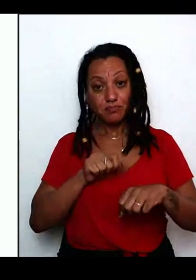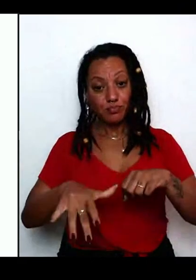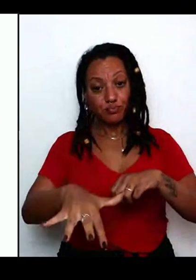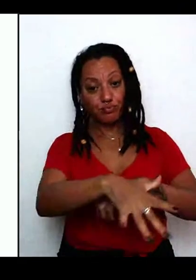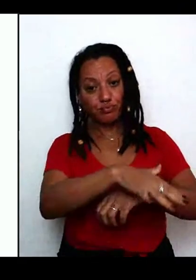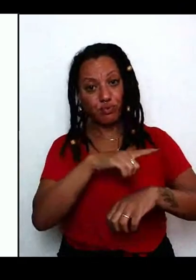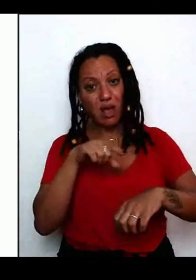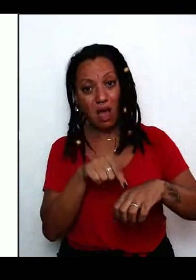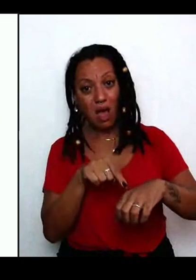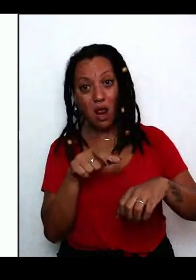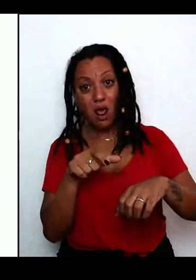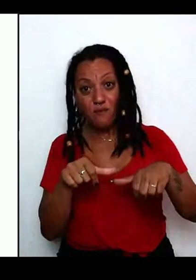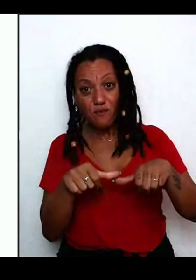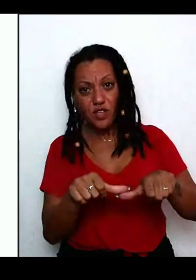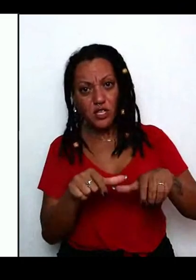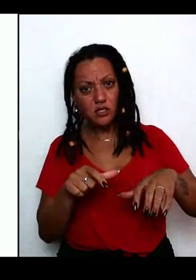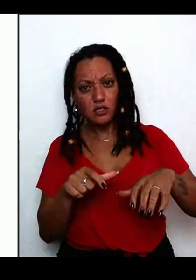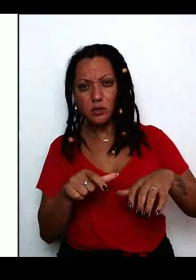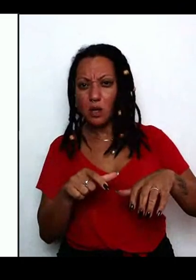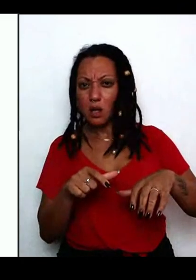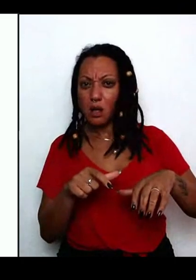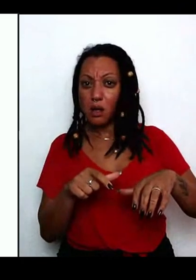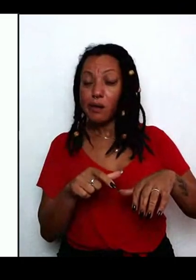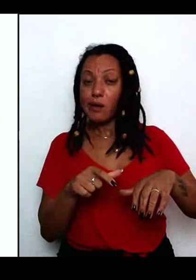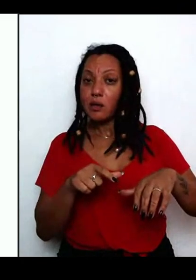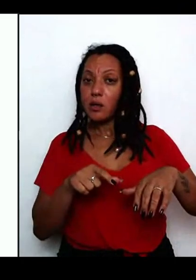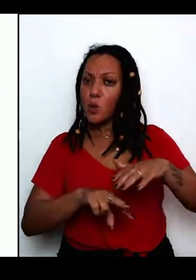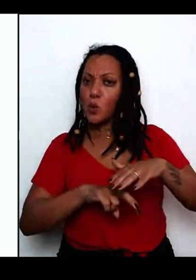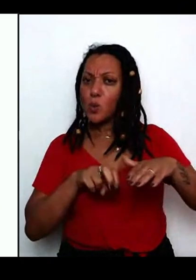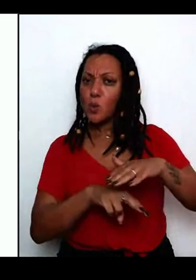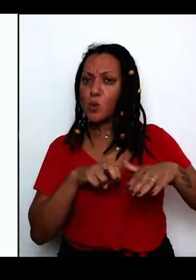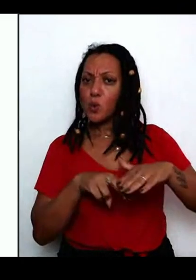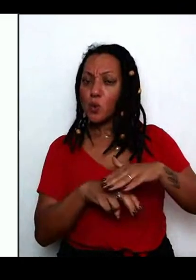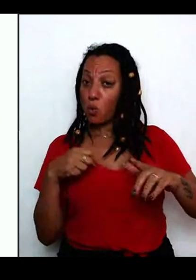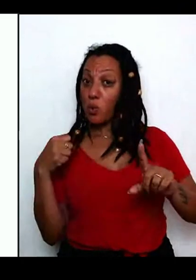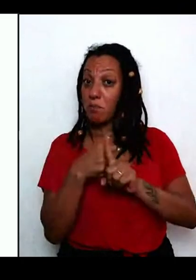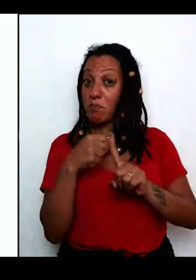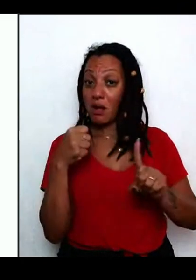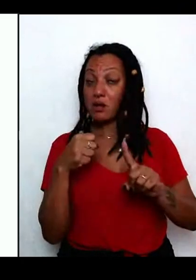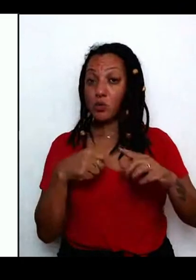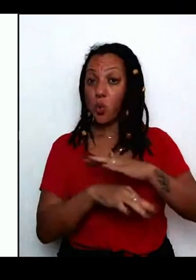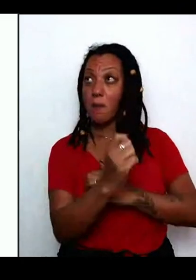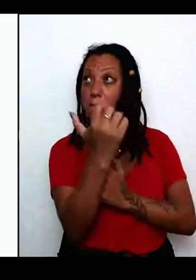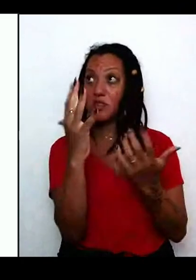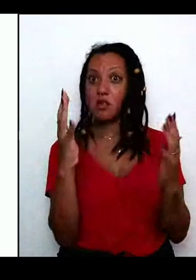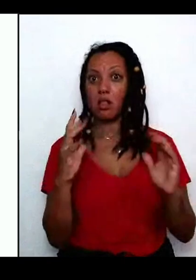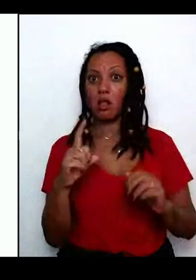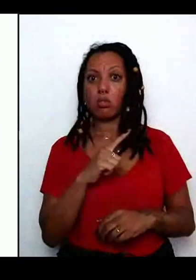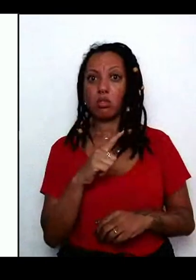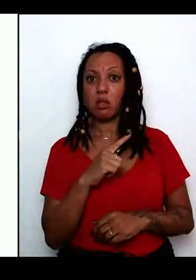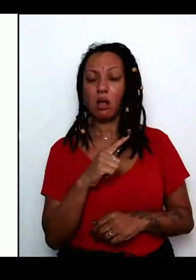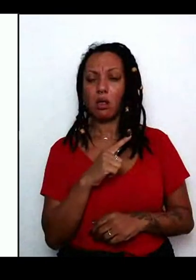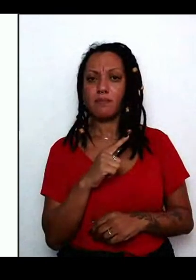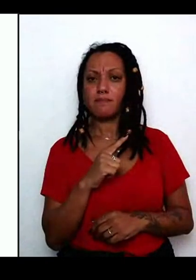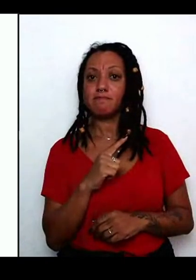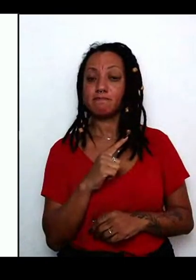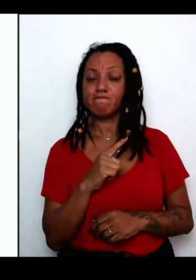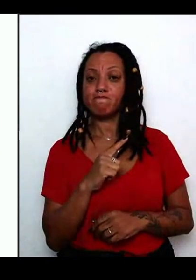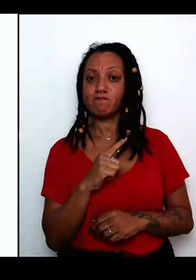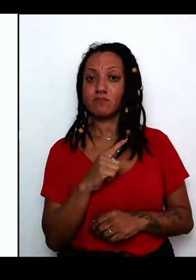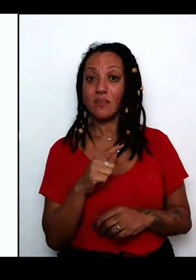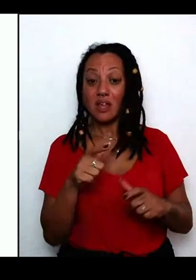localized so edges in a way are clearly demarcated and remember that Carson writes that arrows is an issue of